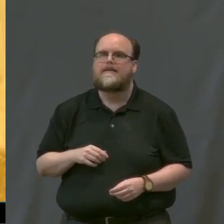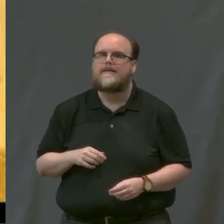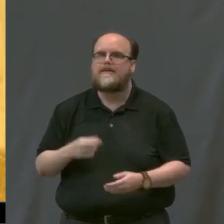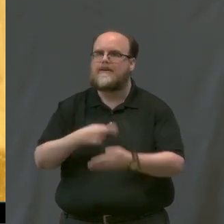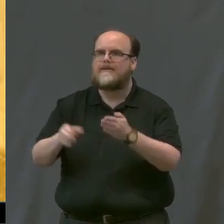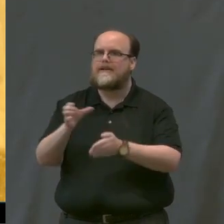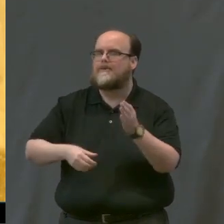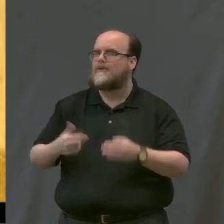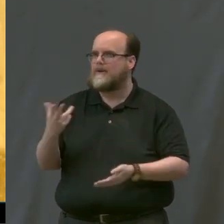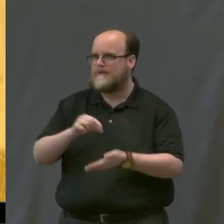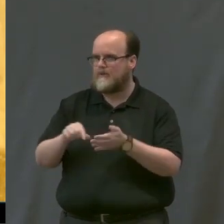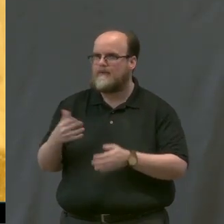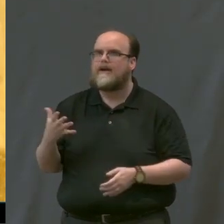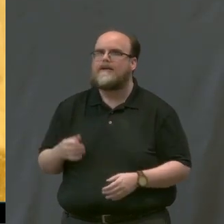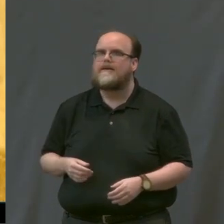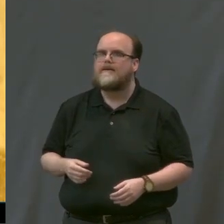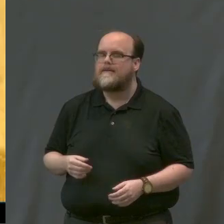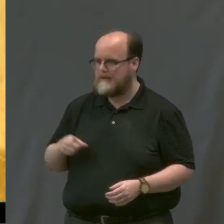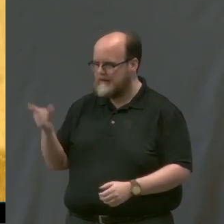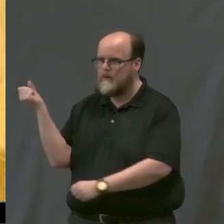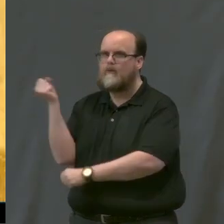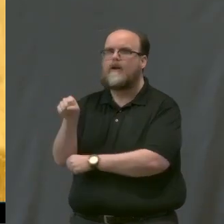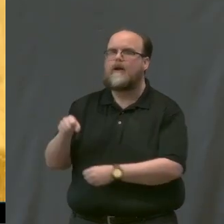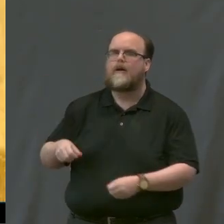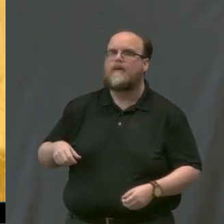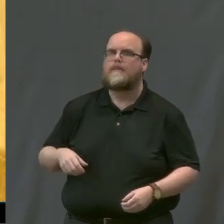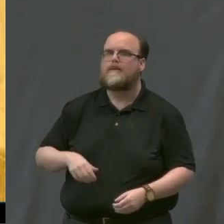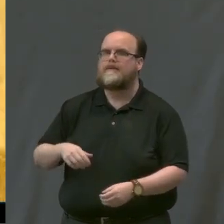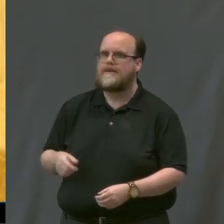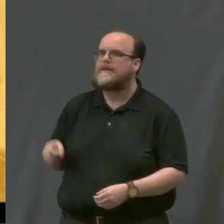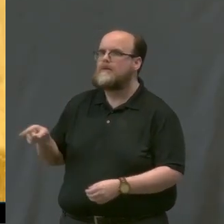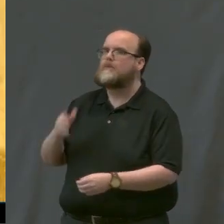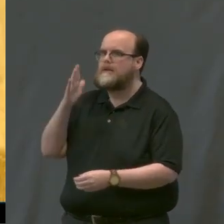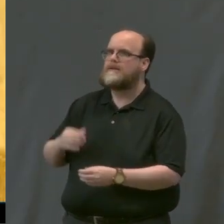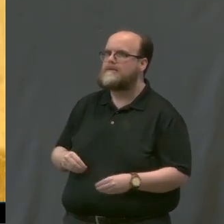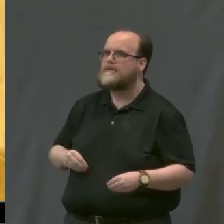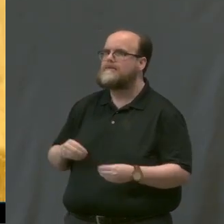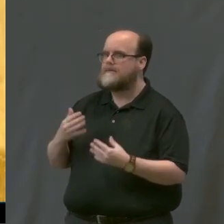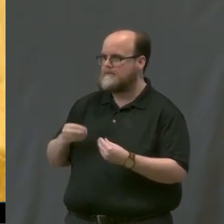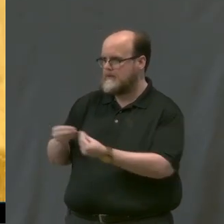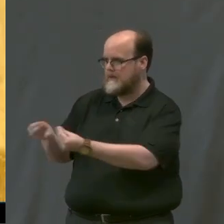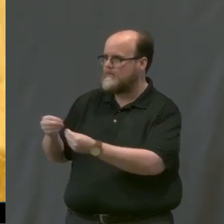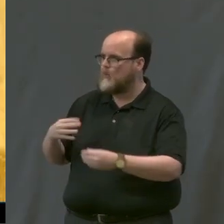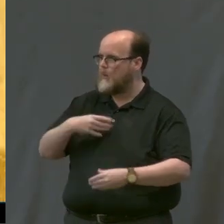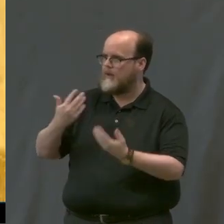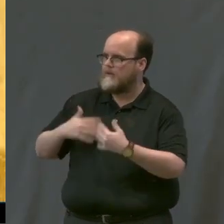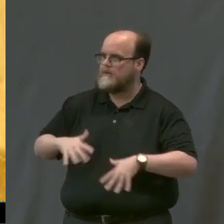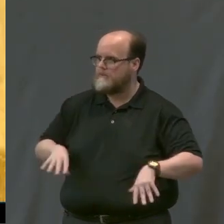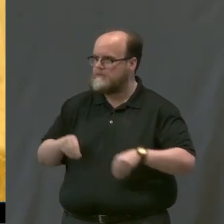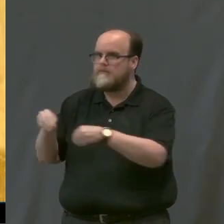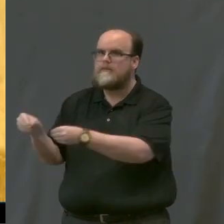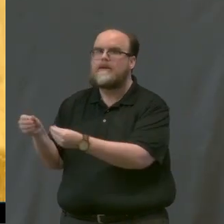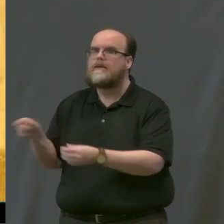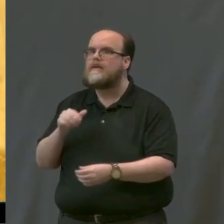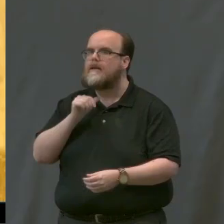Revelation chapter 3, verse 5. And he that overcomes, the same shall be clothed in white raiment. And I will not blot his name out of the book